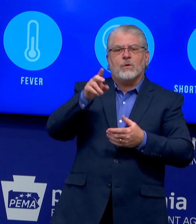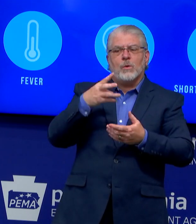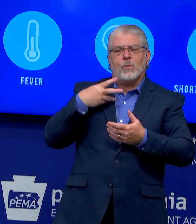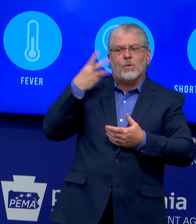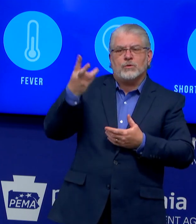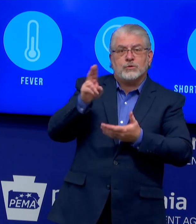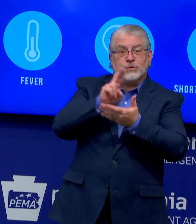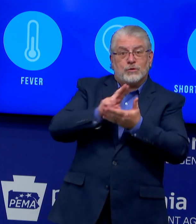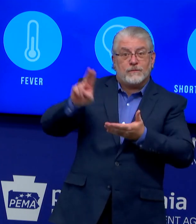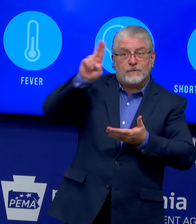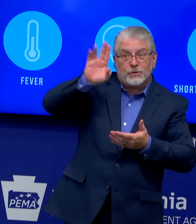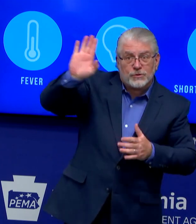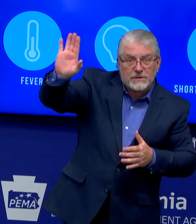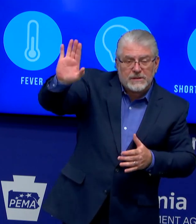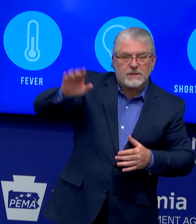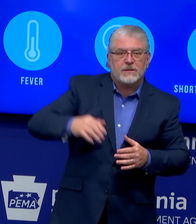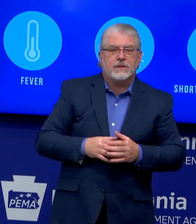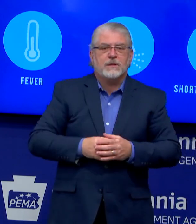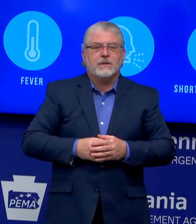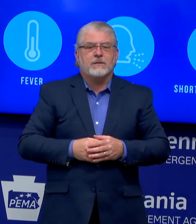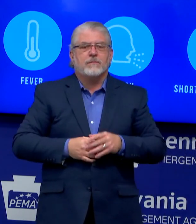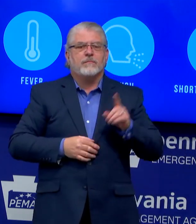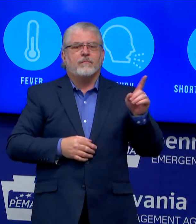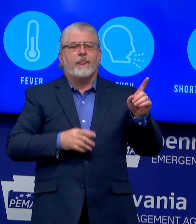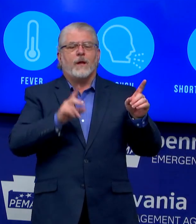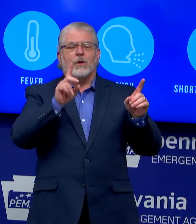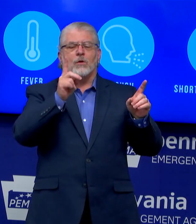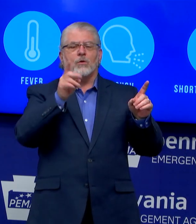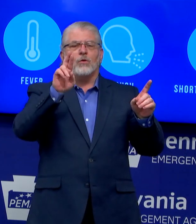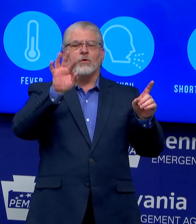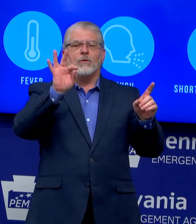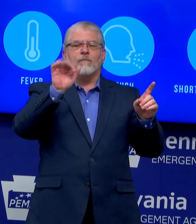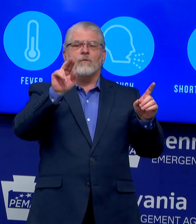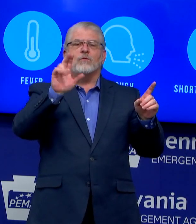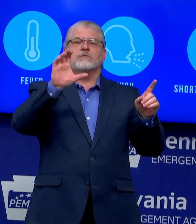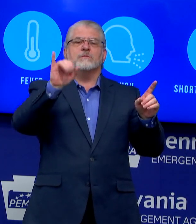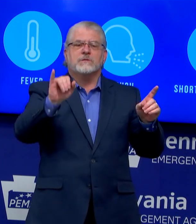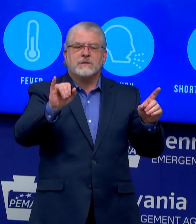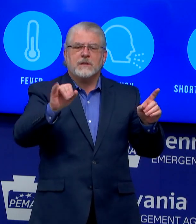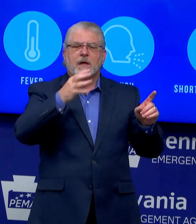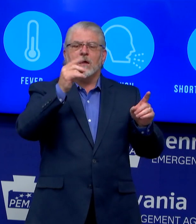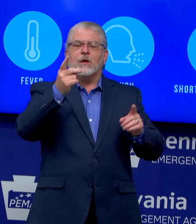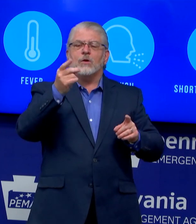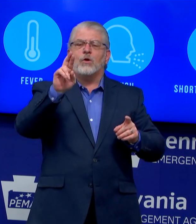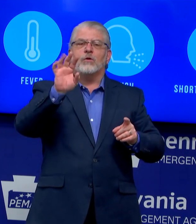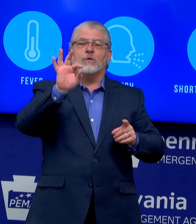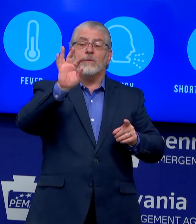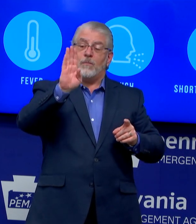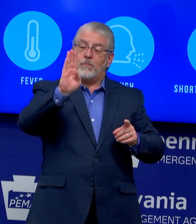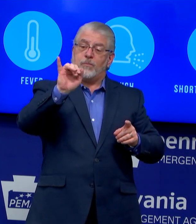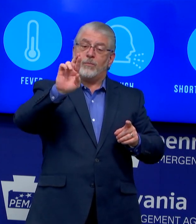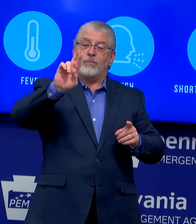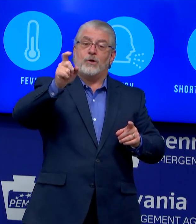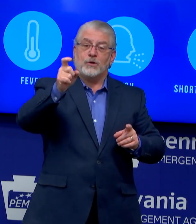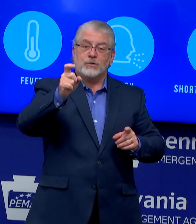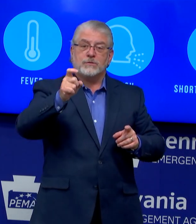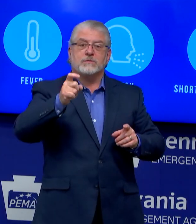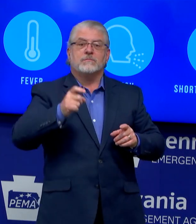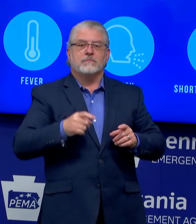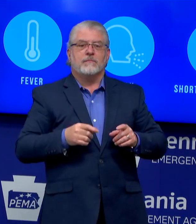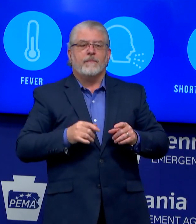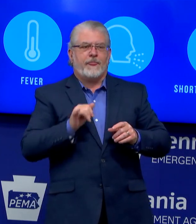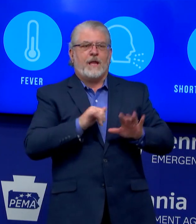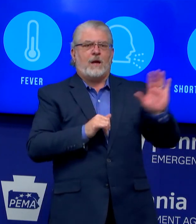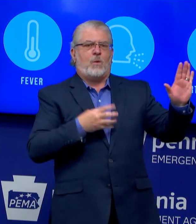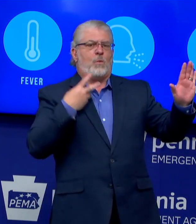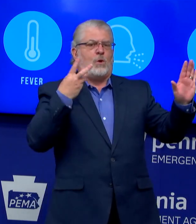Dr. Birx. And so it does seem to indicate that the quote-unquote surge is likely in the